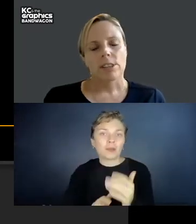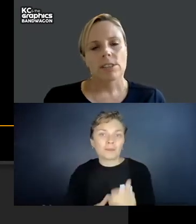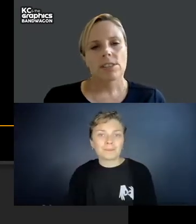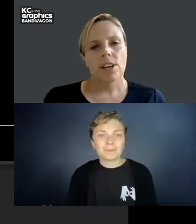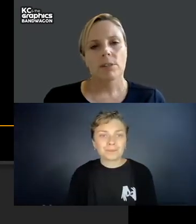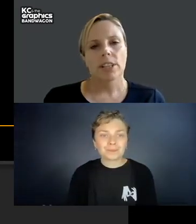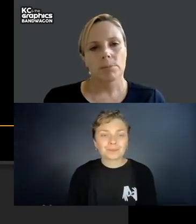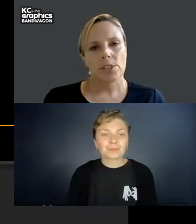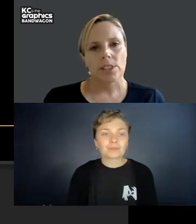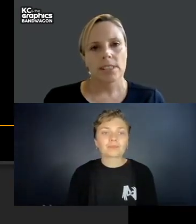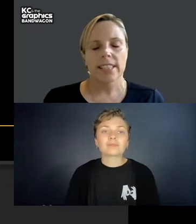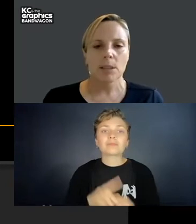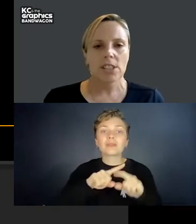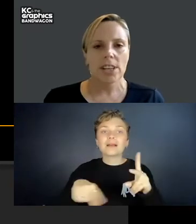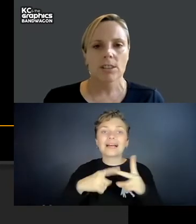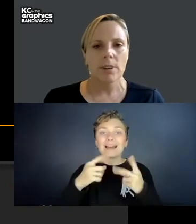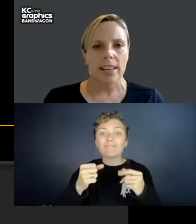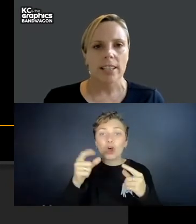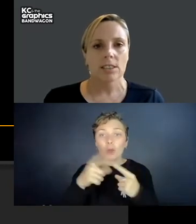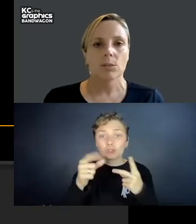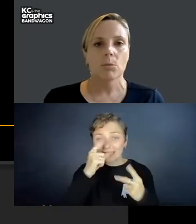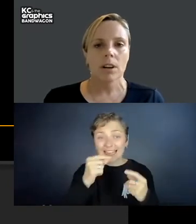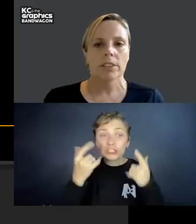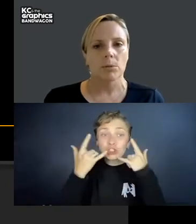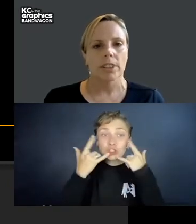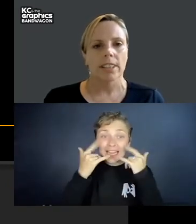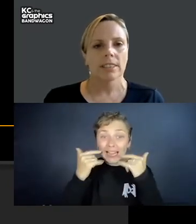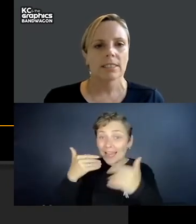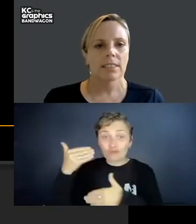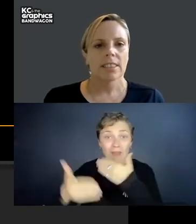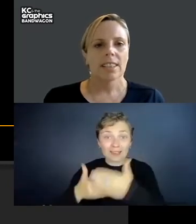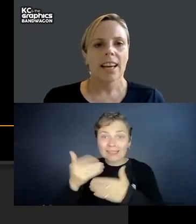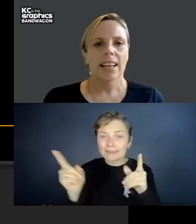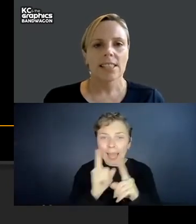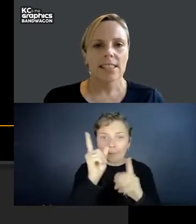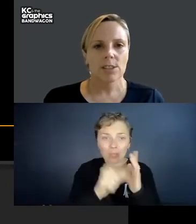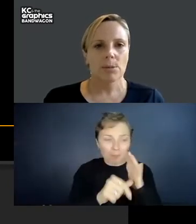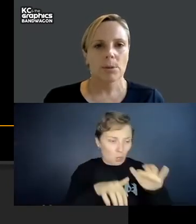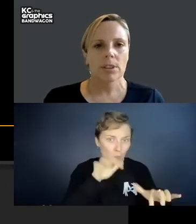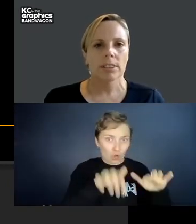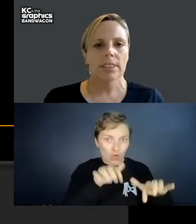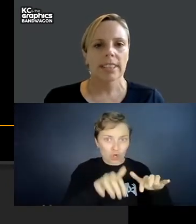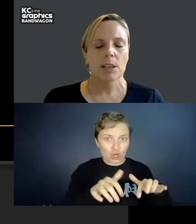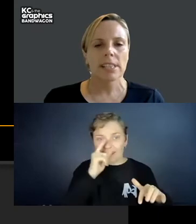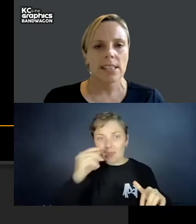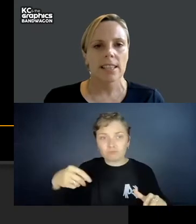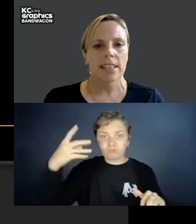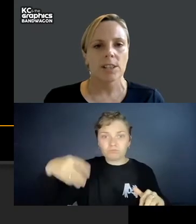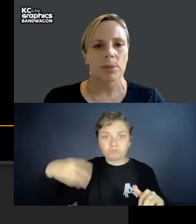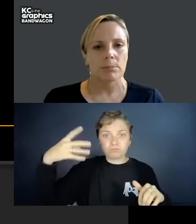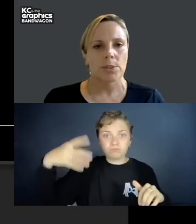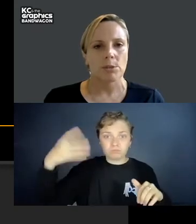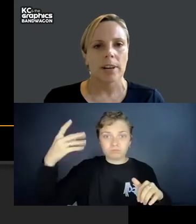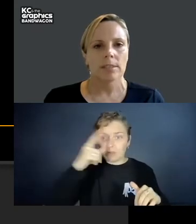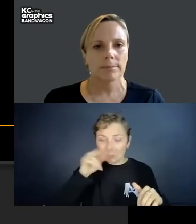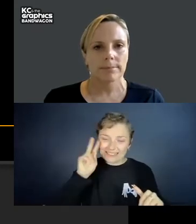There is also an option to keep the checker running while you're working, and a status report can be seen in the